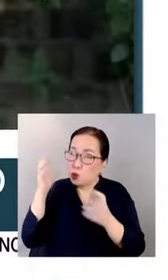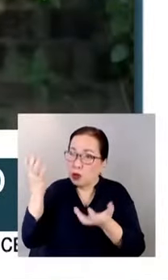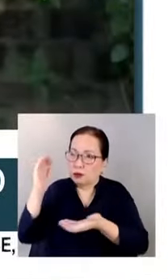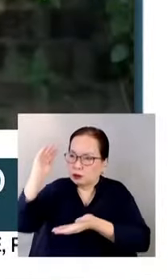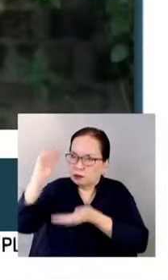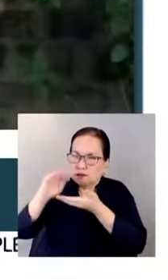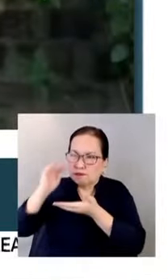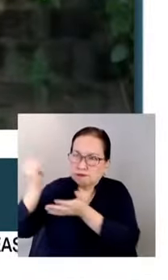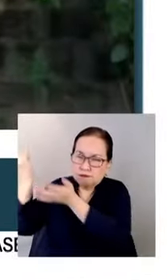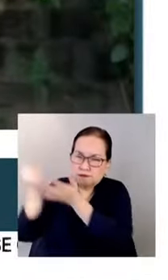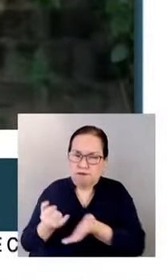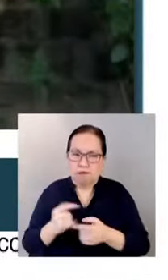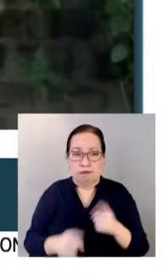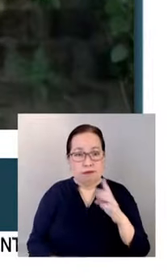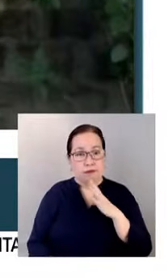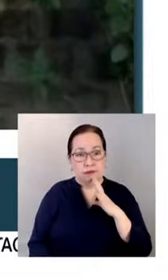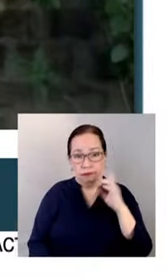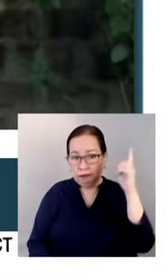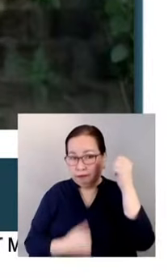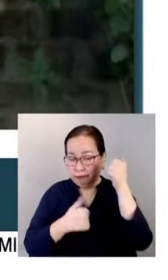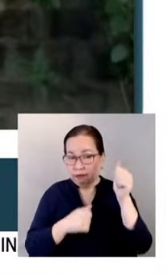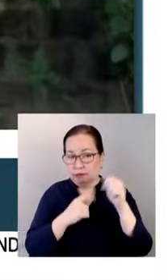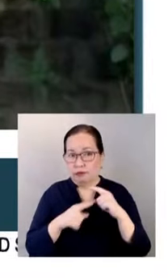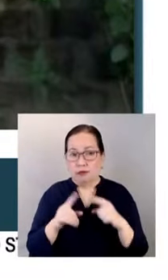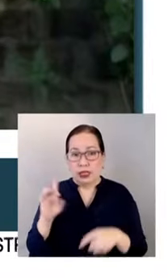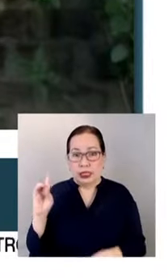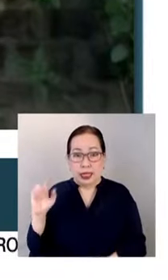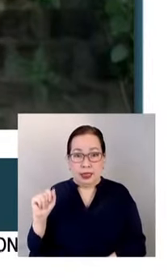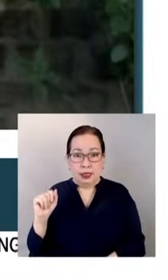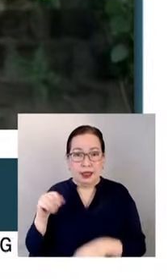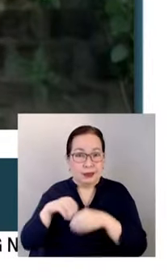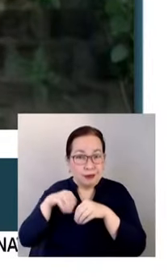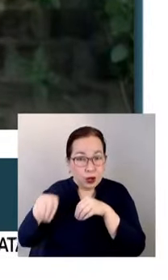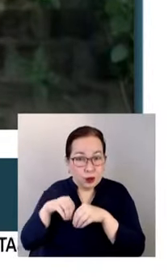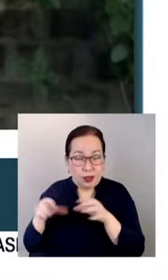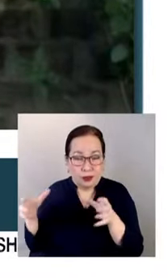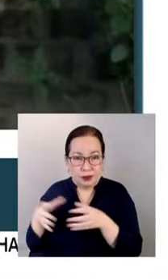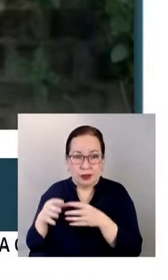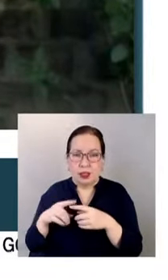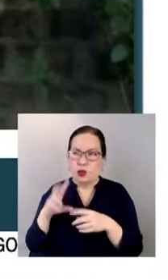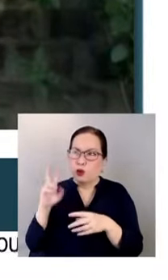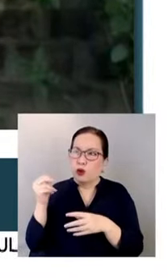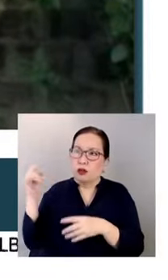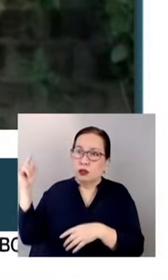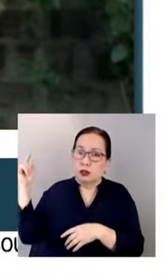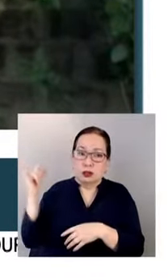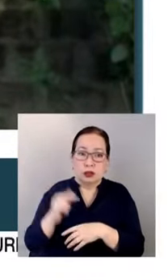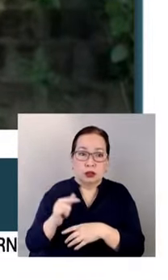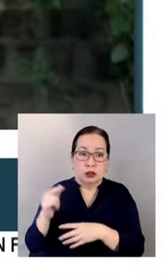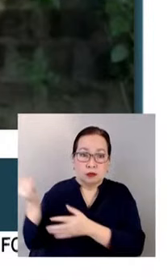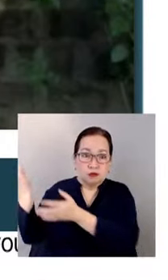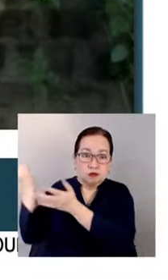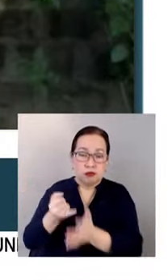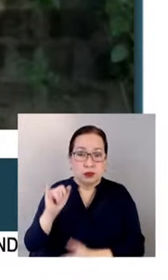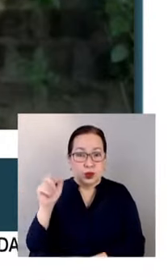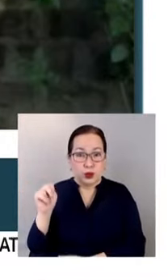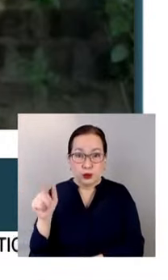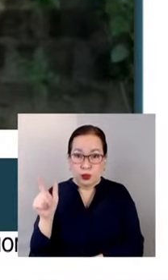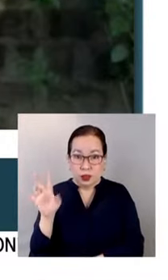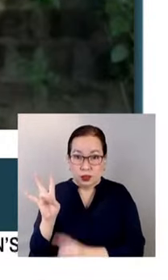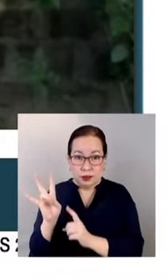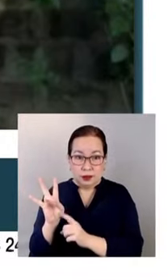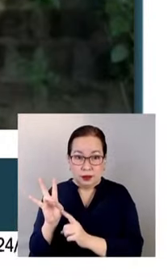Base po sa sinabi ng DA, darating ng ang last dating po na imported is January 27. Mm.